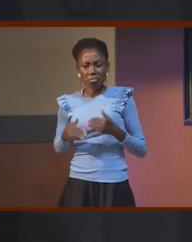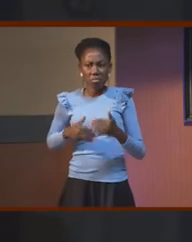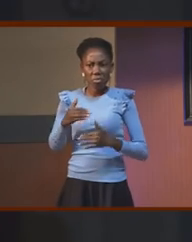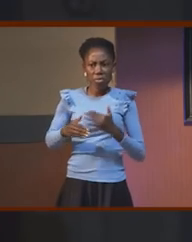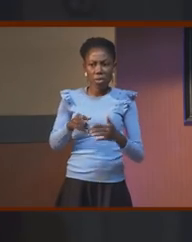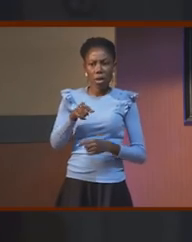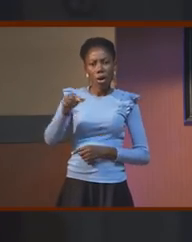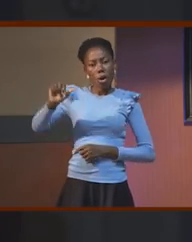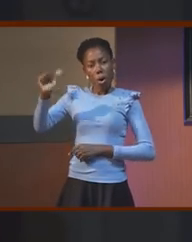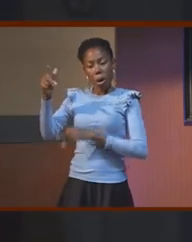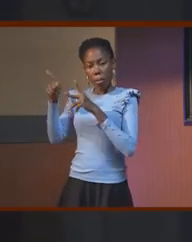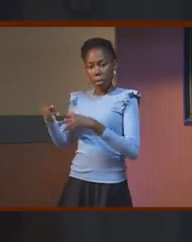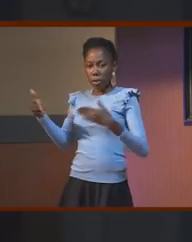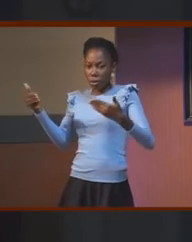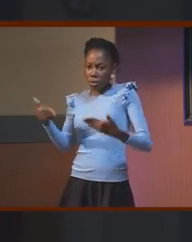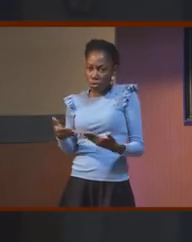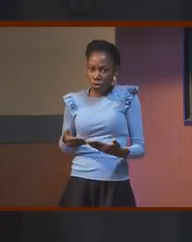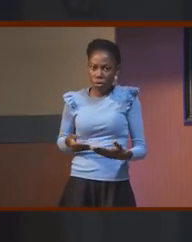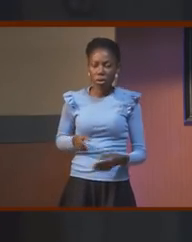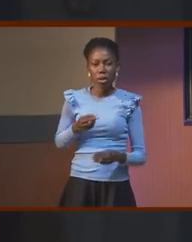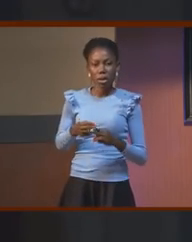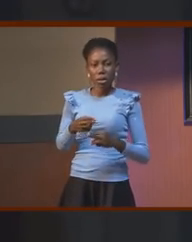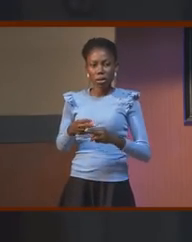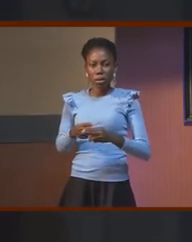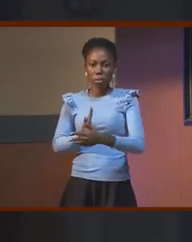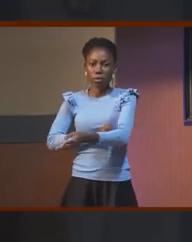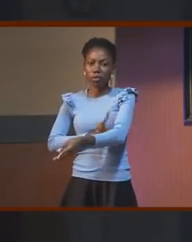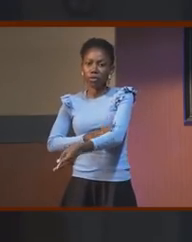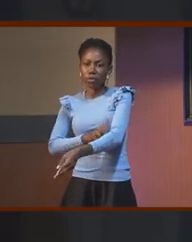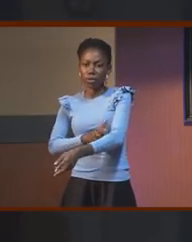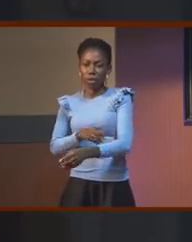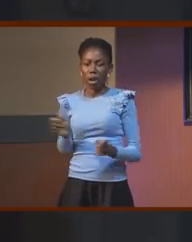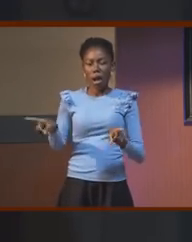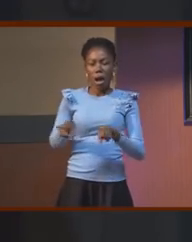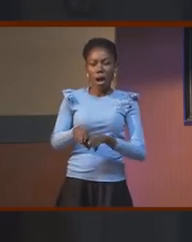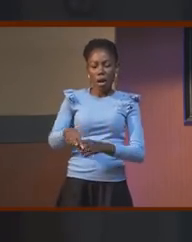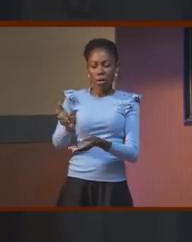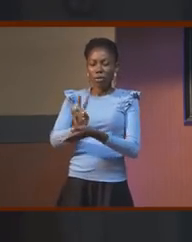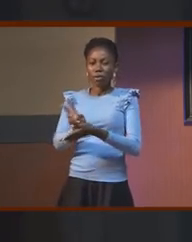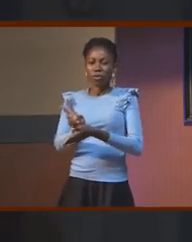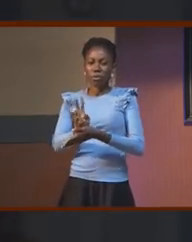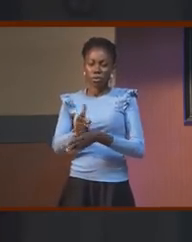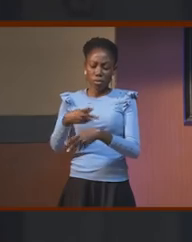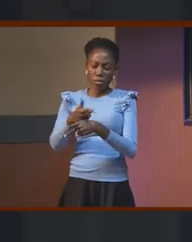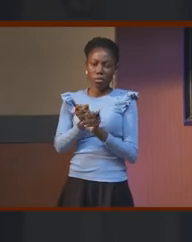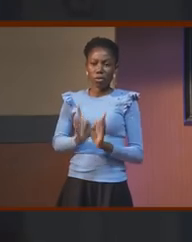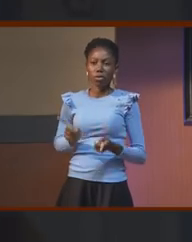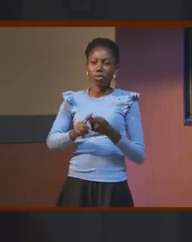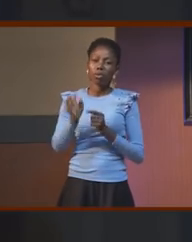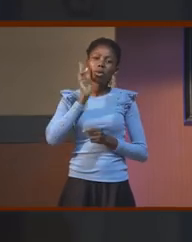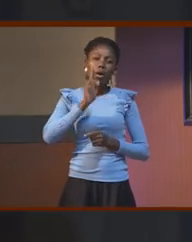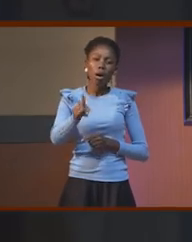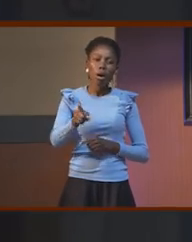someone introduced Victor Ene as a film producer to me. Then